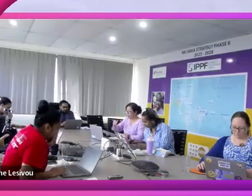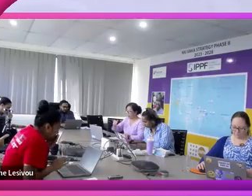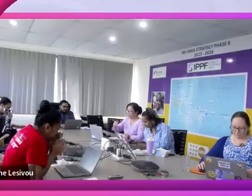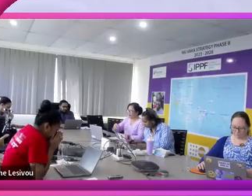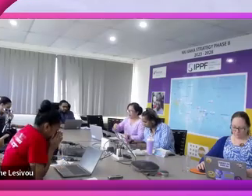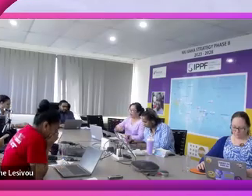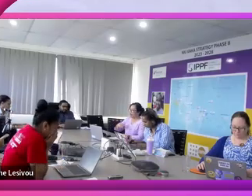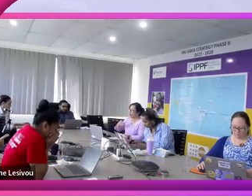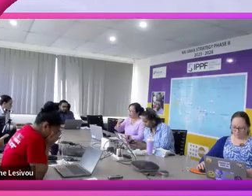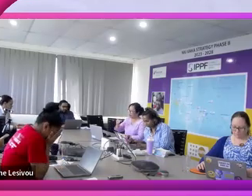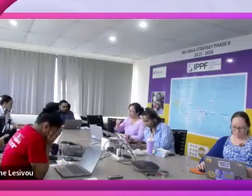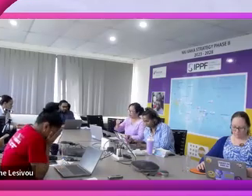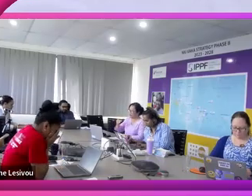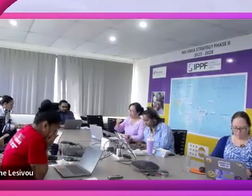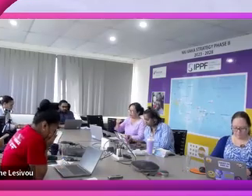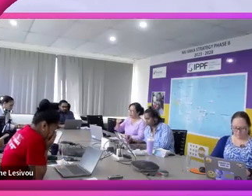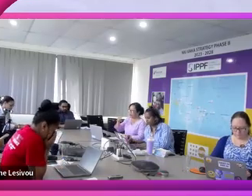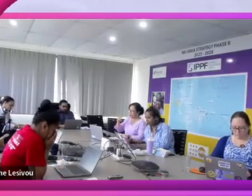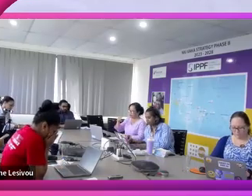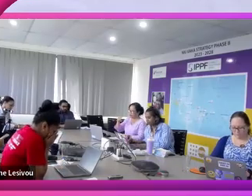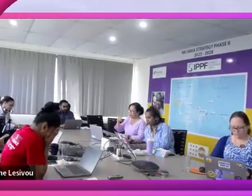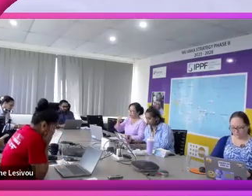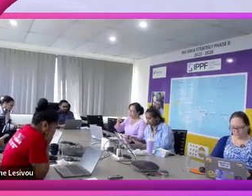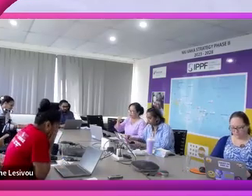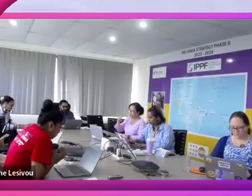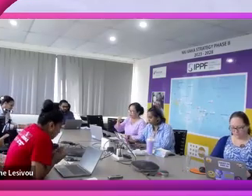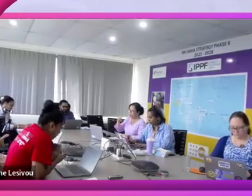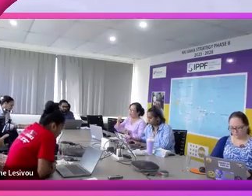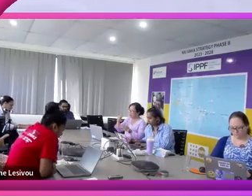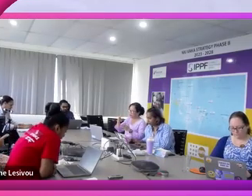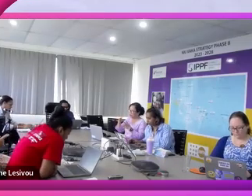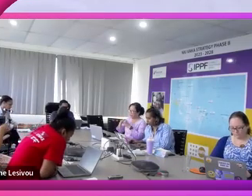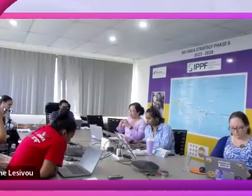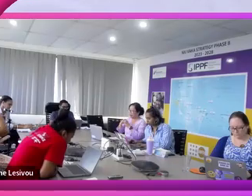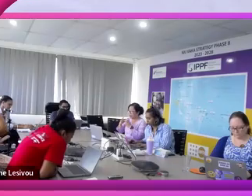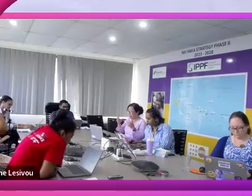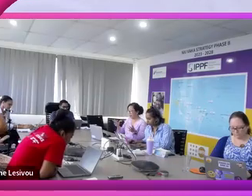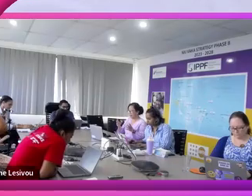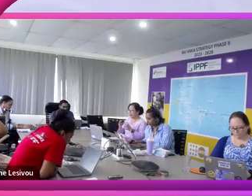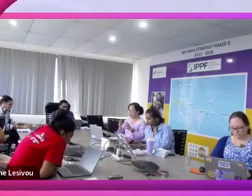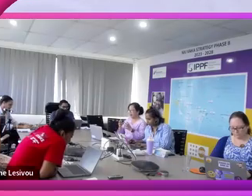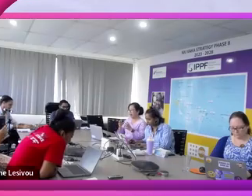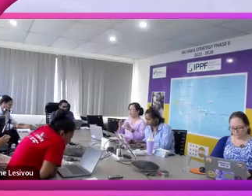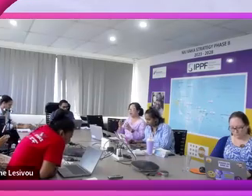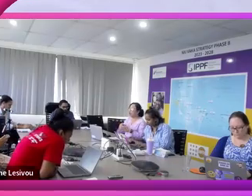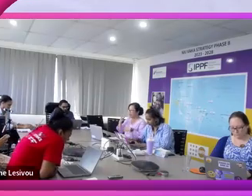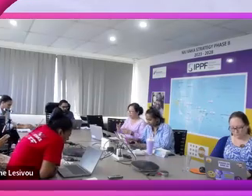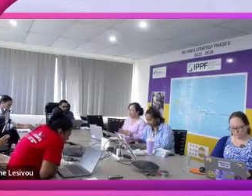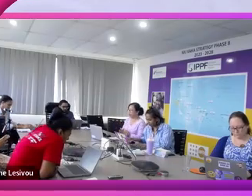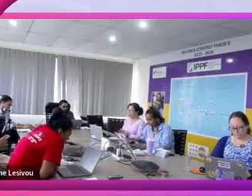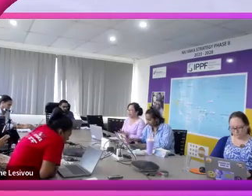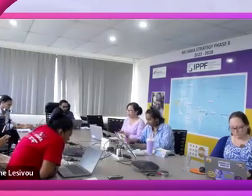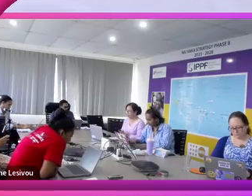most effective. But either most effective or what is that means we can prevent, can